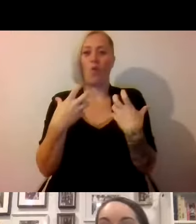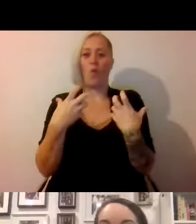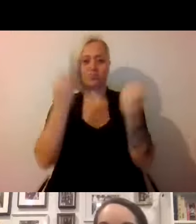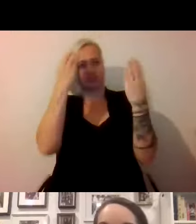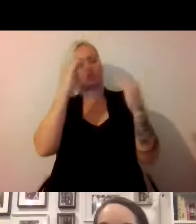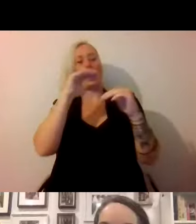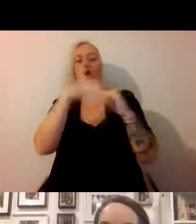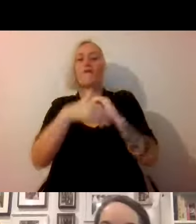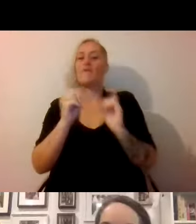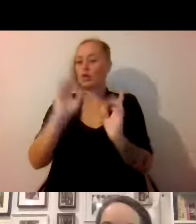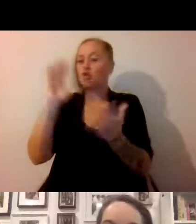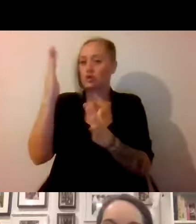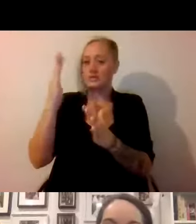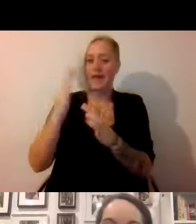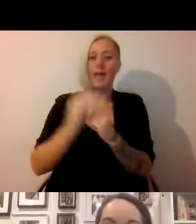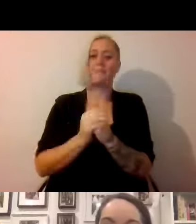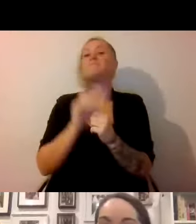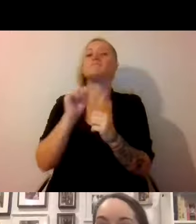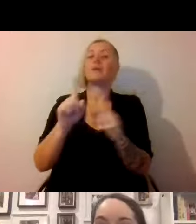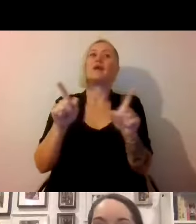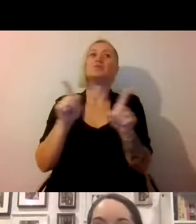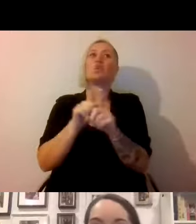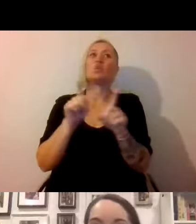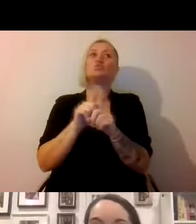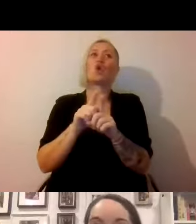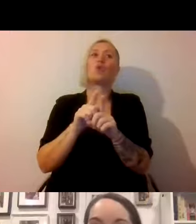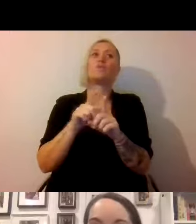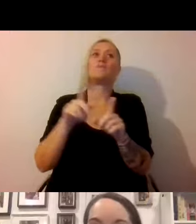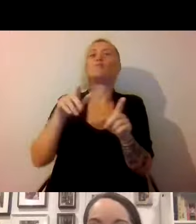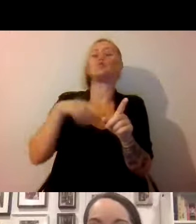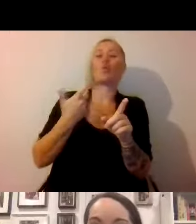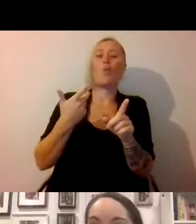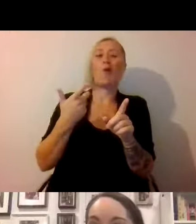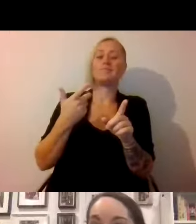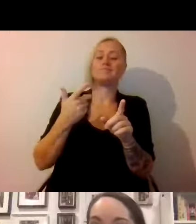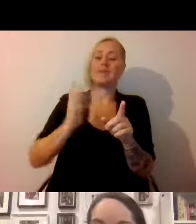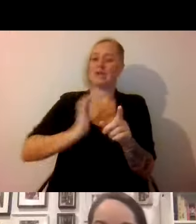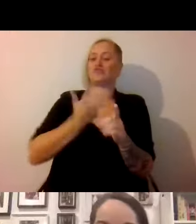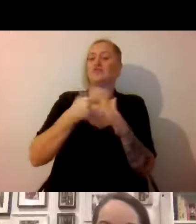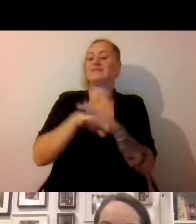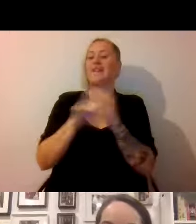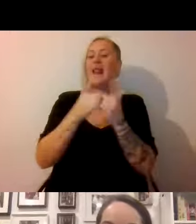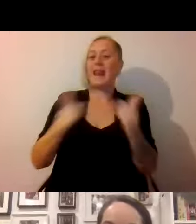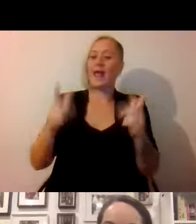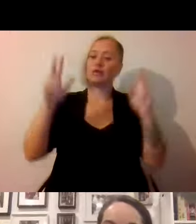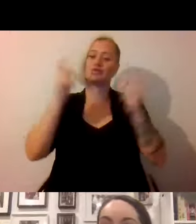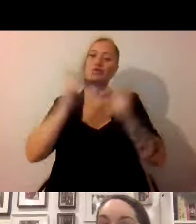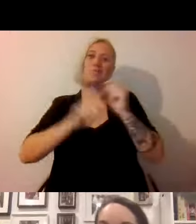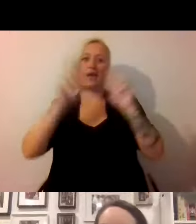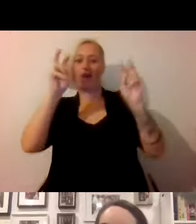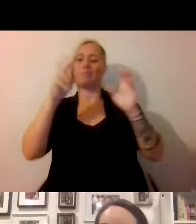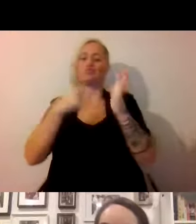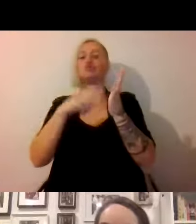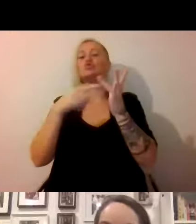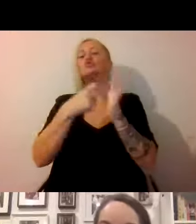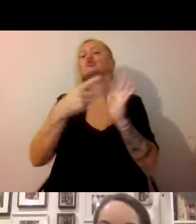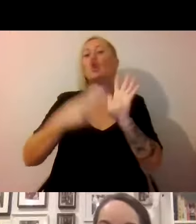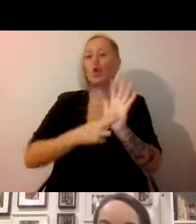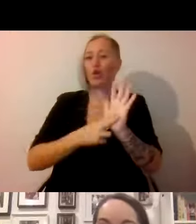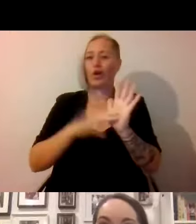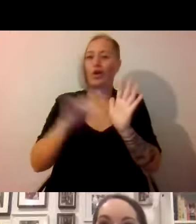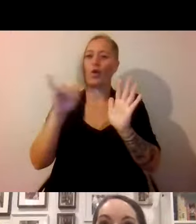also really important that interest in the language doesn't become tokenistic or a bit of a gimmick. So during my